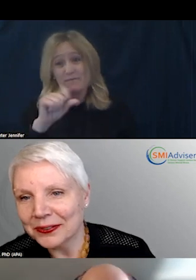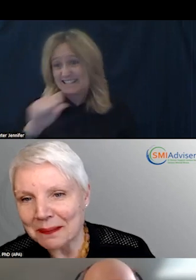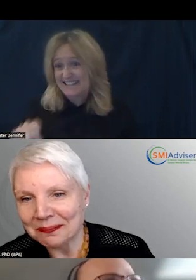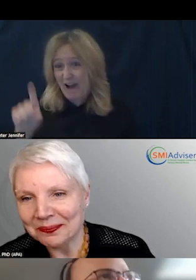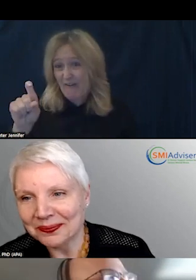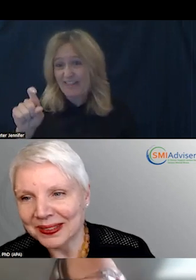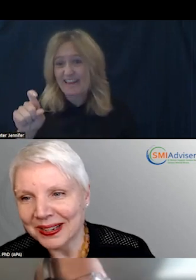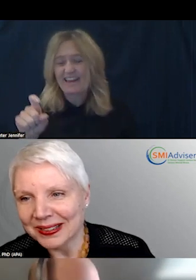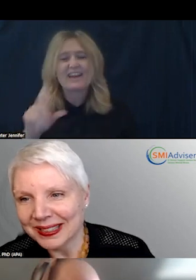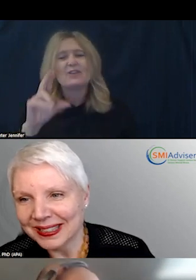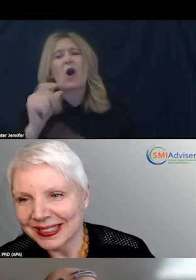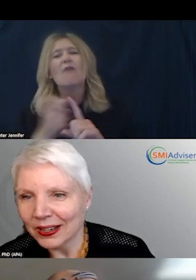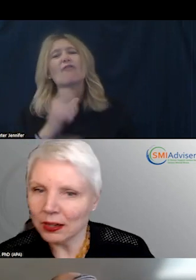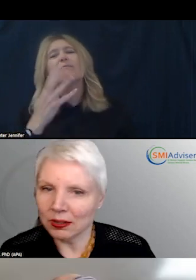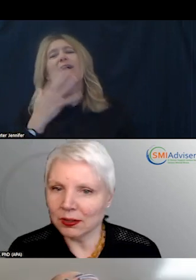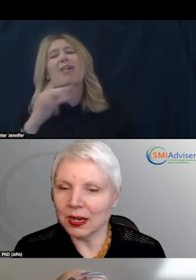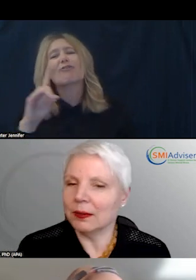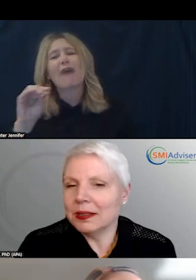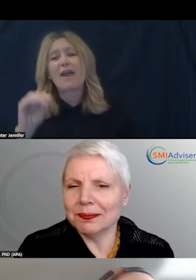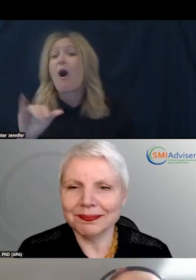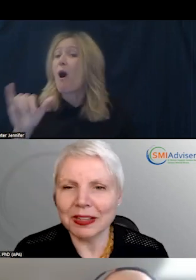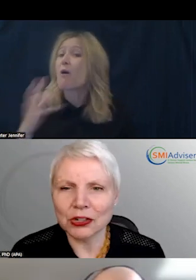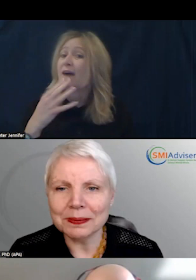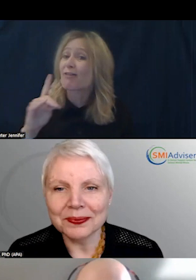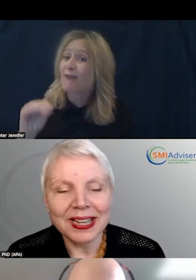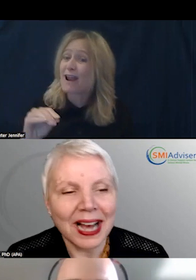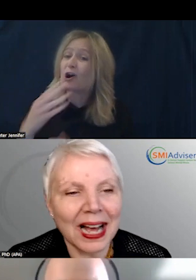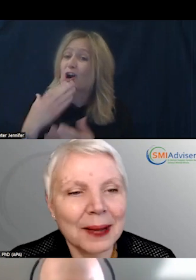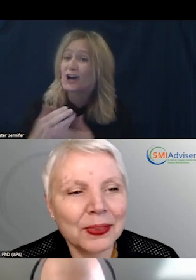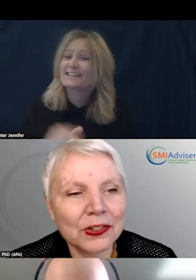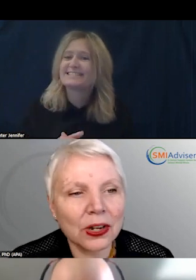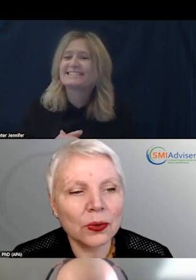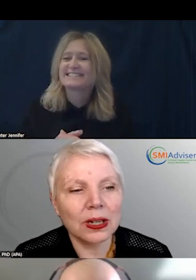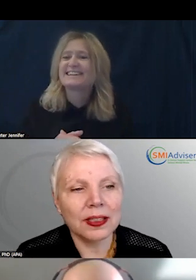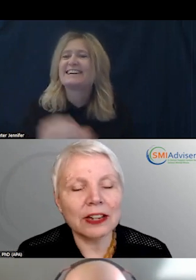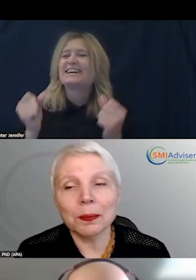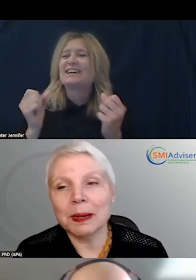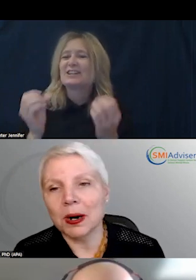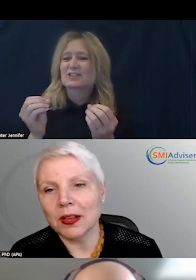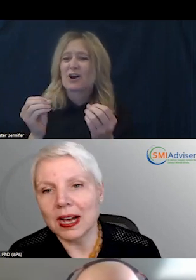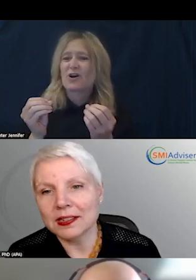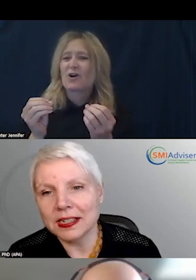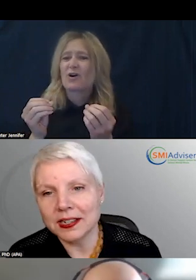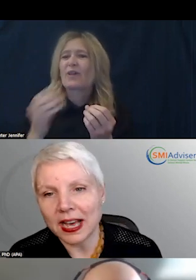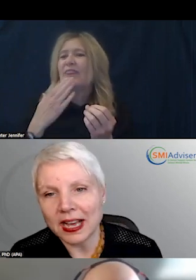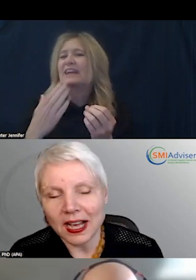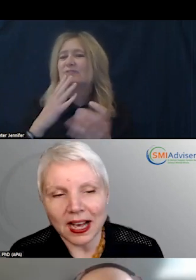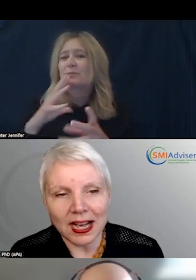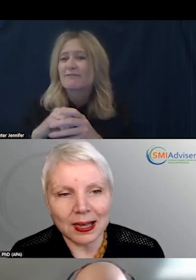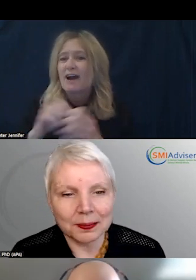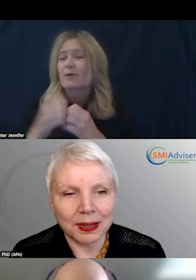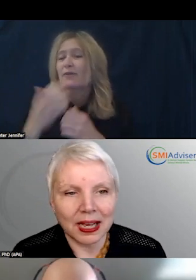Where are you I am from? not. I'm from Colorado. Oh, Colorado. Well, that's good. So thanks for being part of the hot seat today.